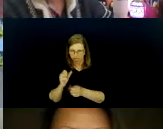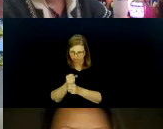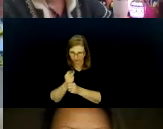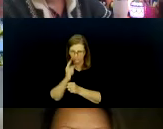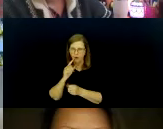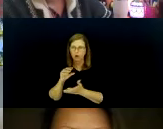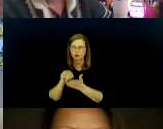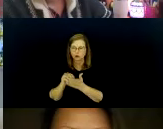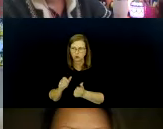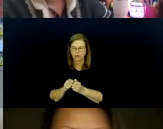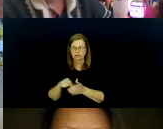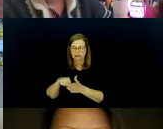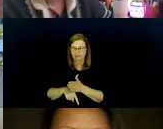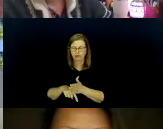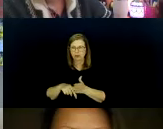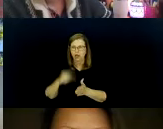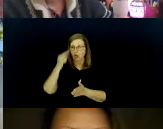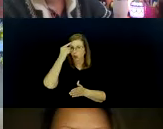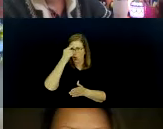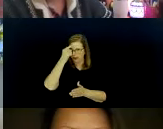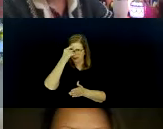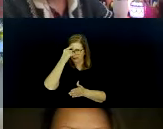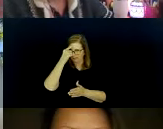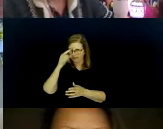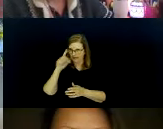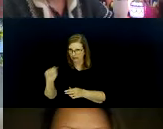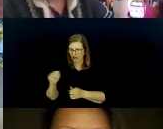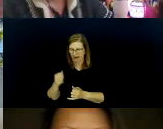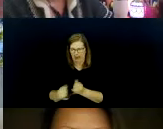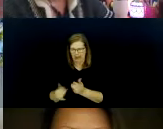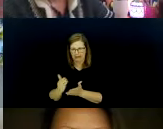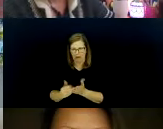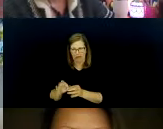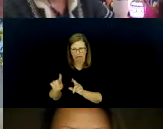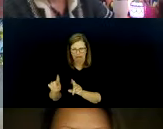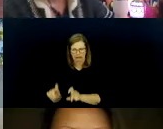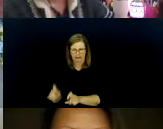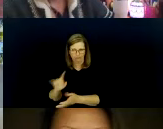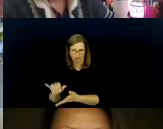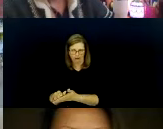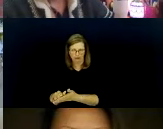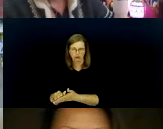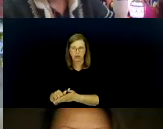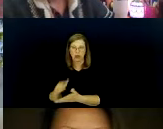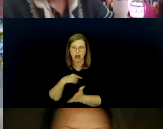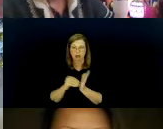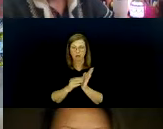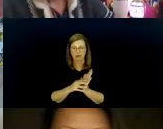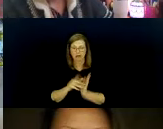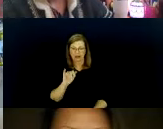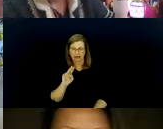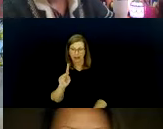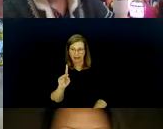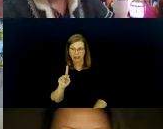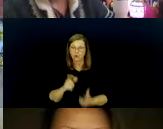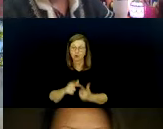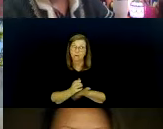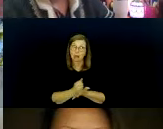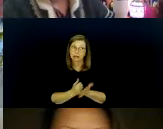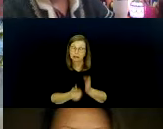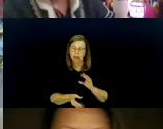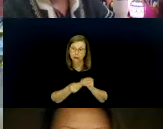cognitive disabilities. We are in the last part of field testing, and so I posted the link on there. If you want to make some extra money